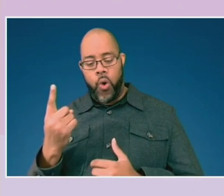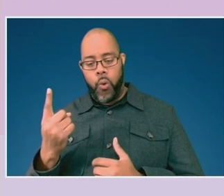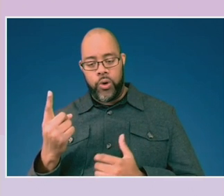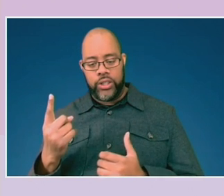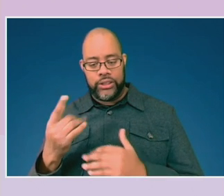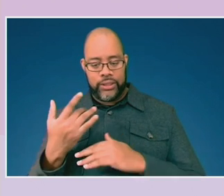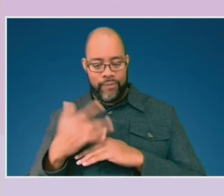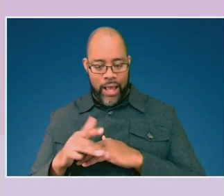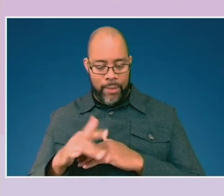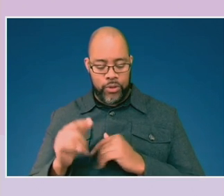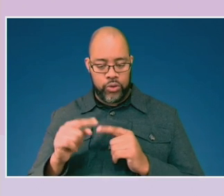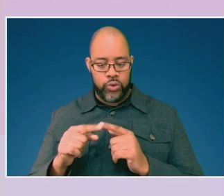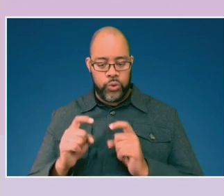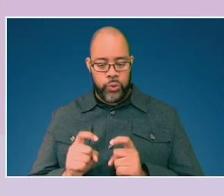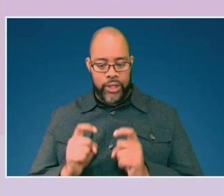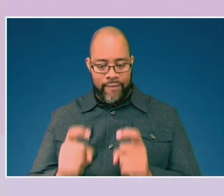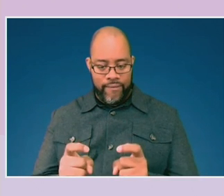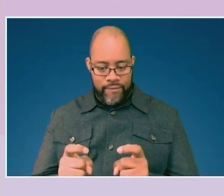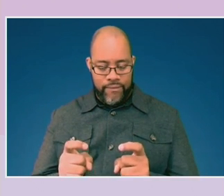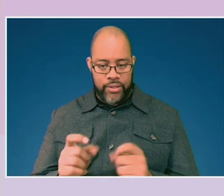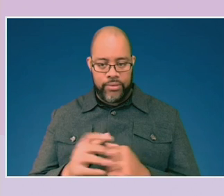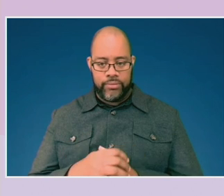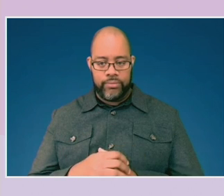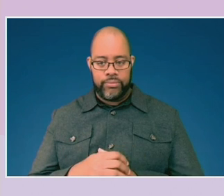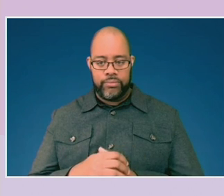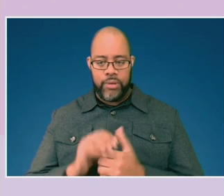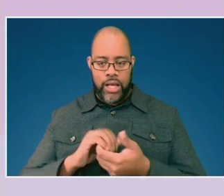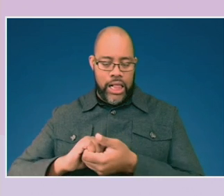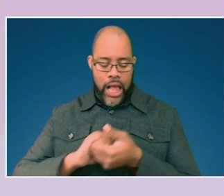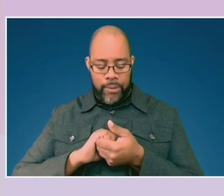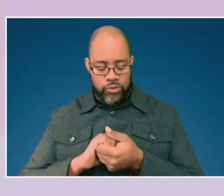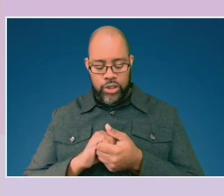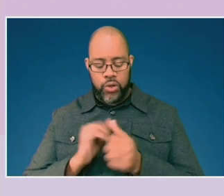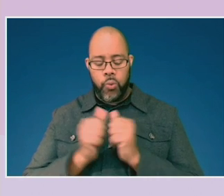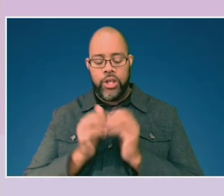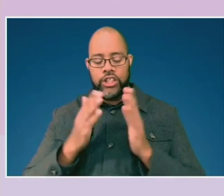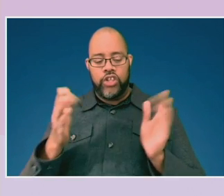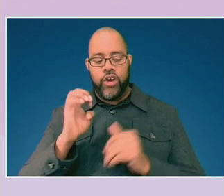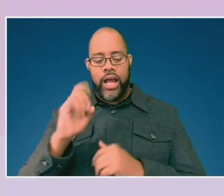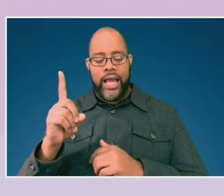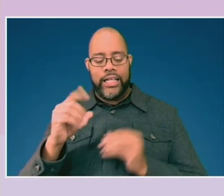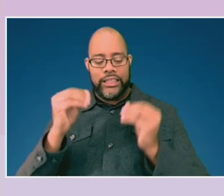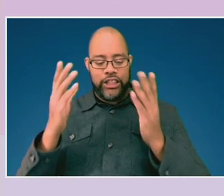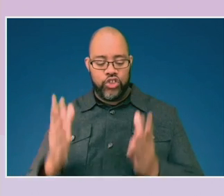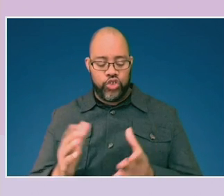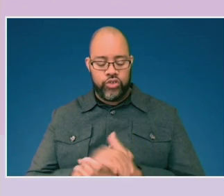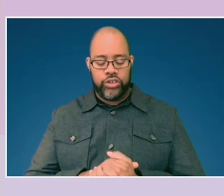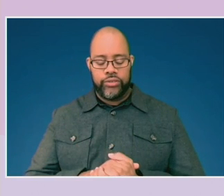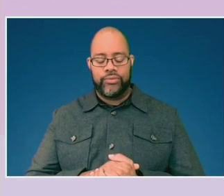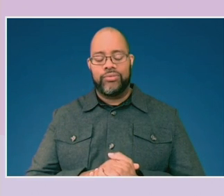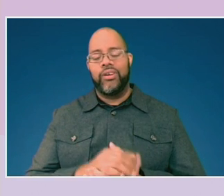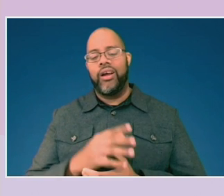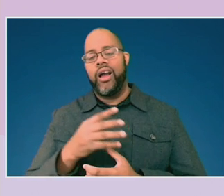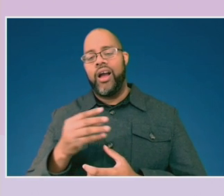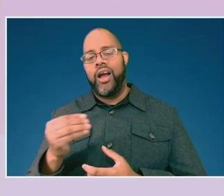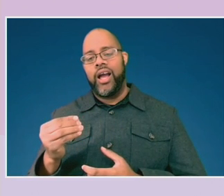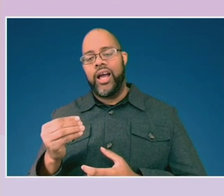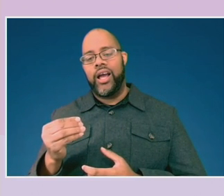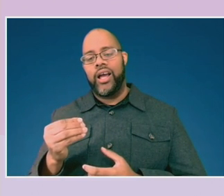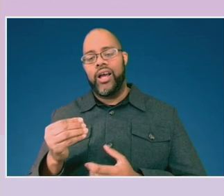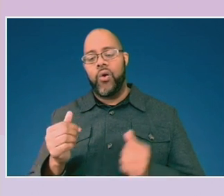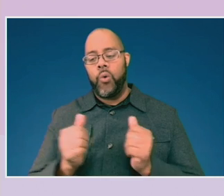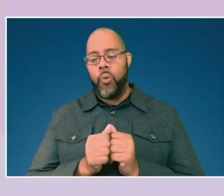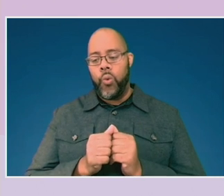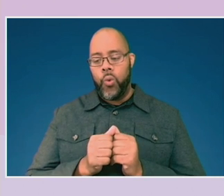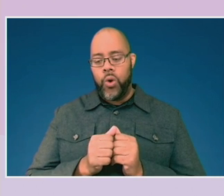to provide, consult and collaborate with the general ed teachers. And even with parental